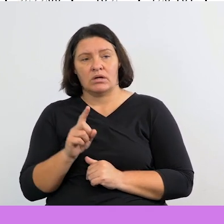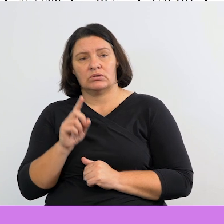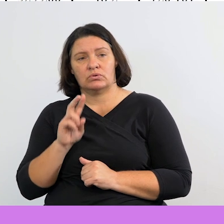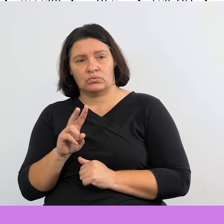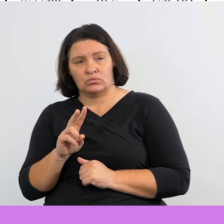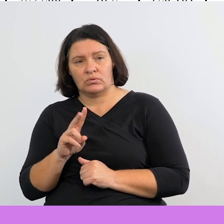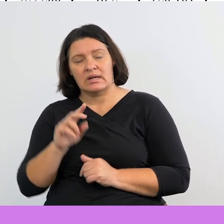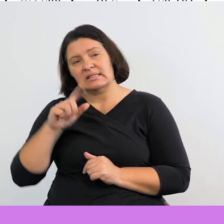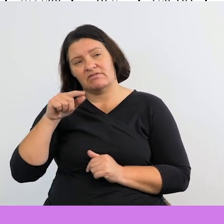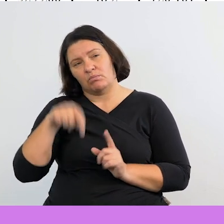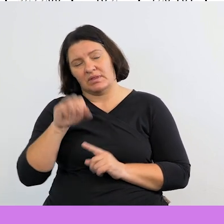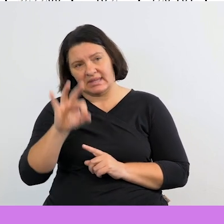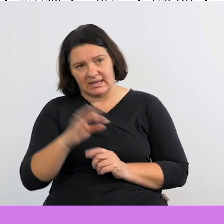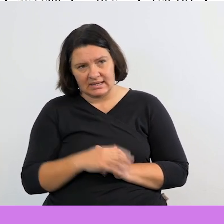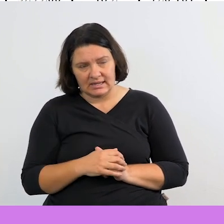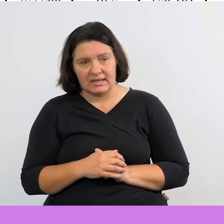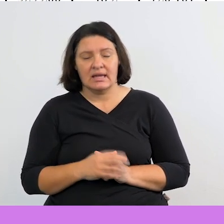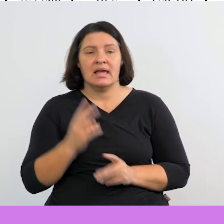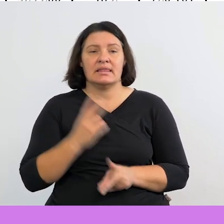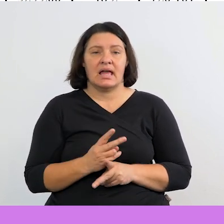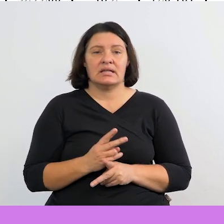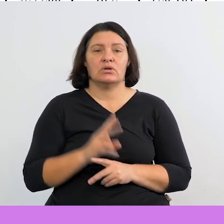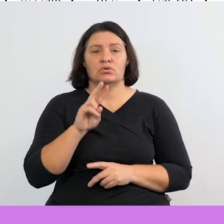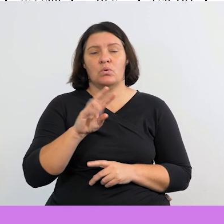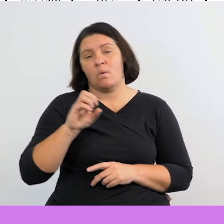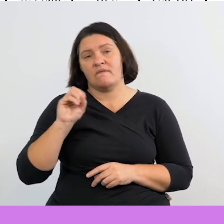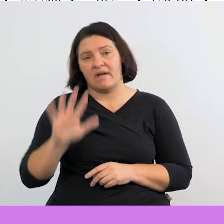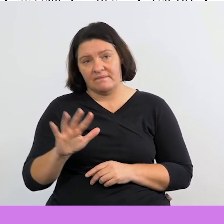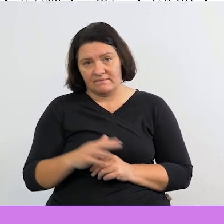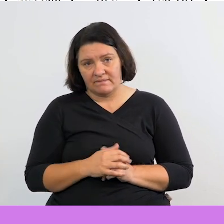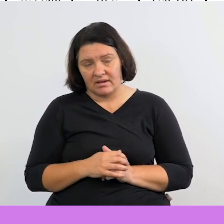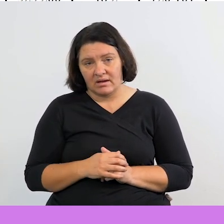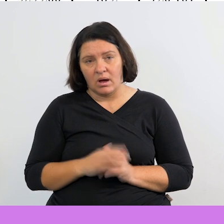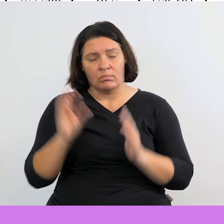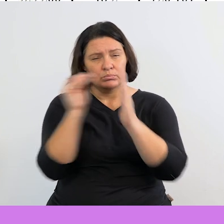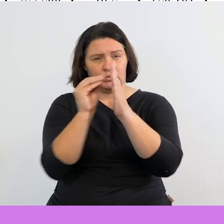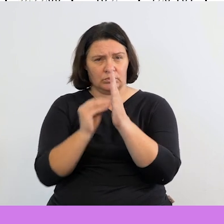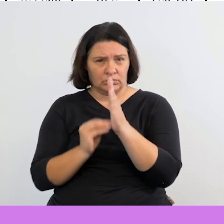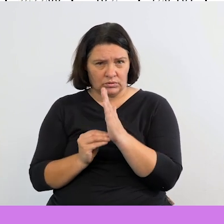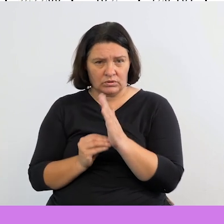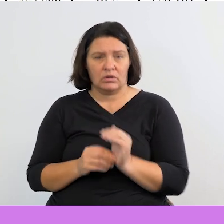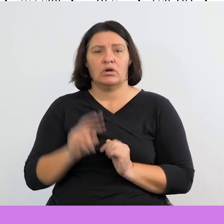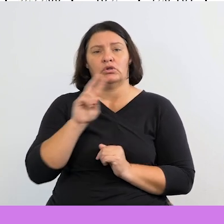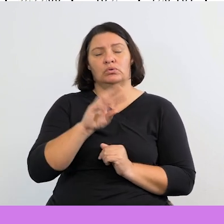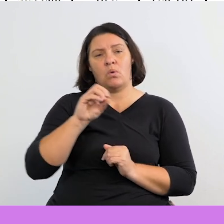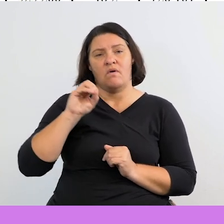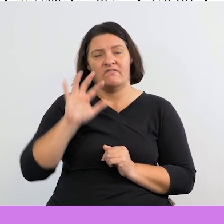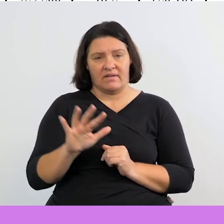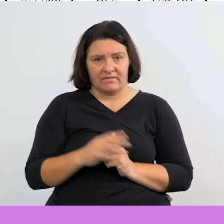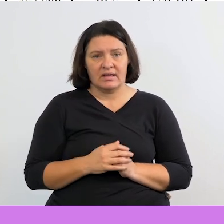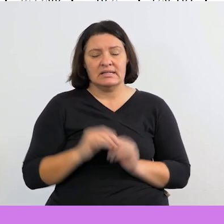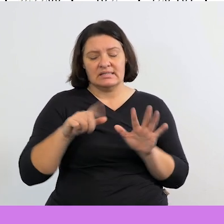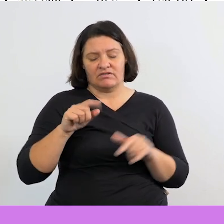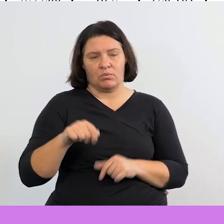1, 2, there's 17.3. Then 2005, can you see I'm plotting all the points now? 2005, it